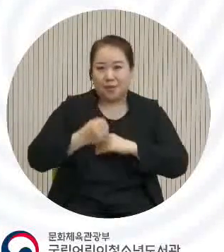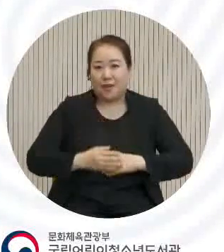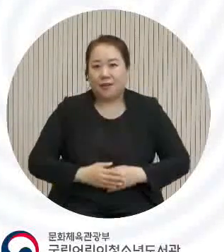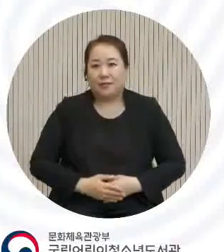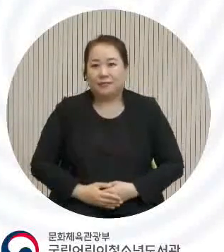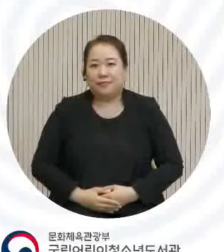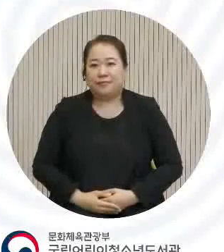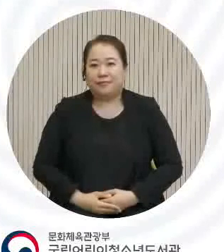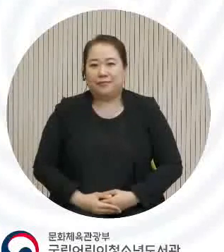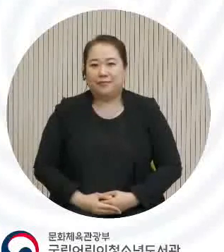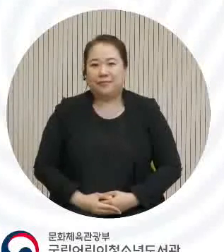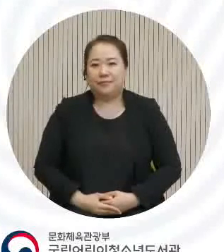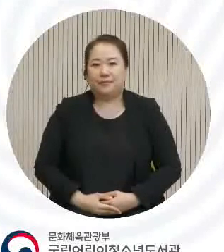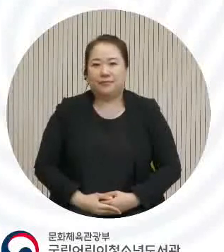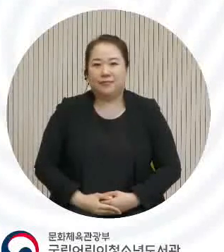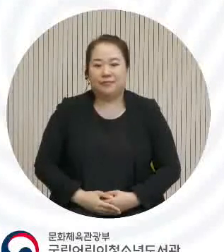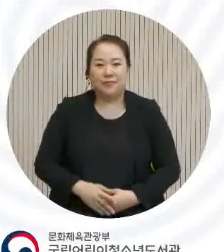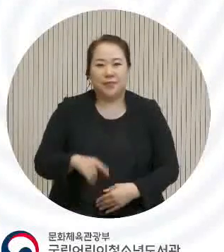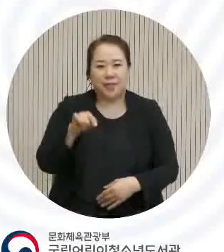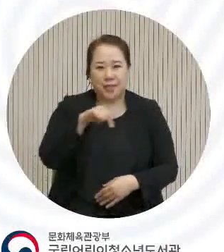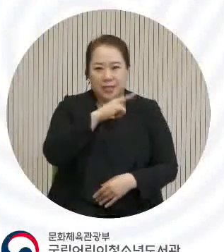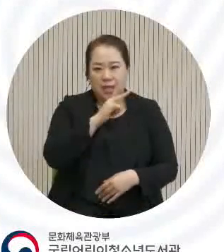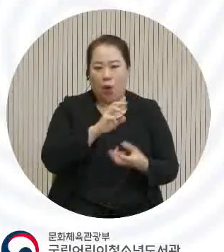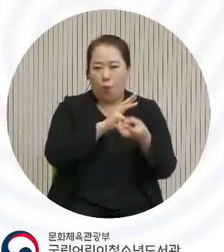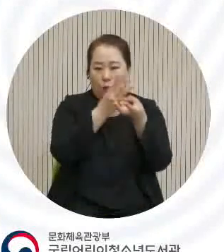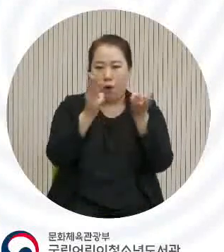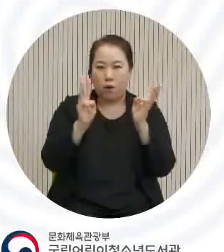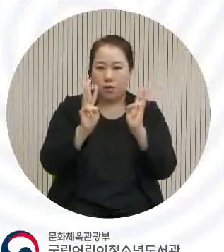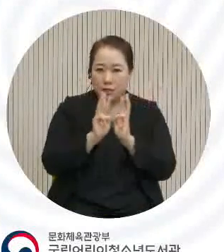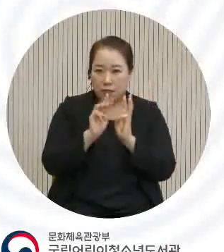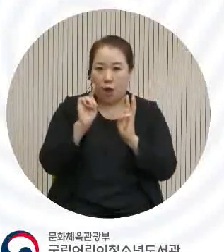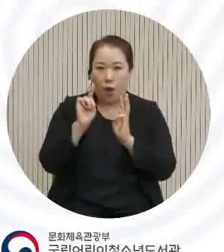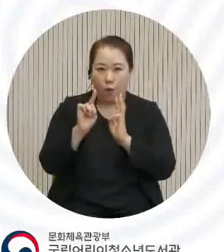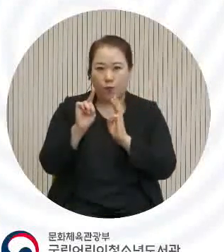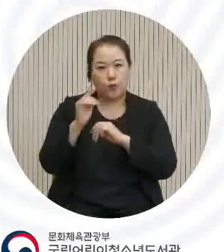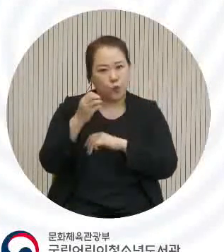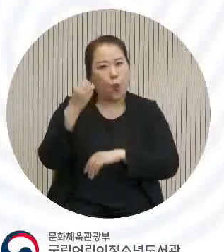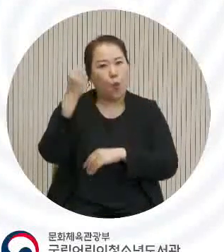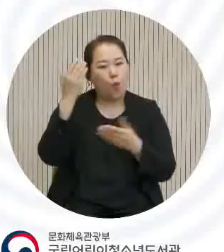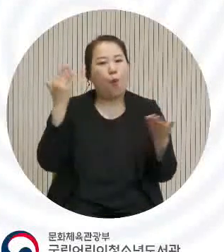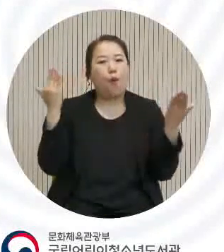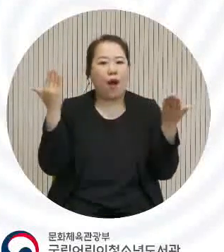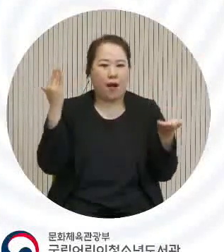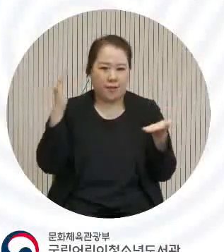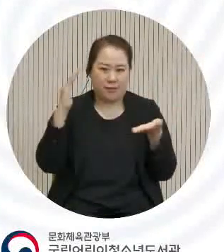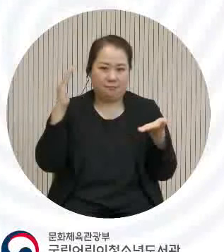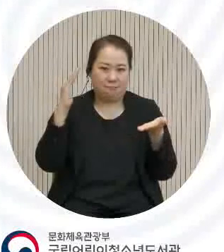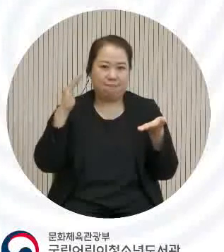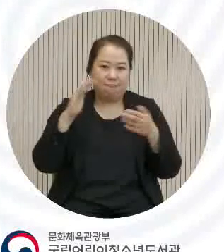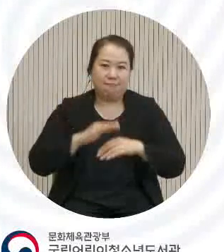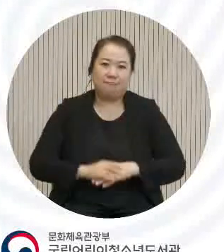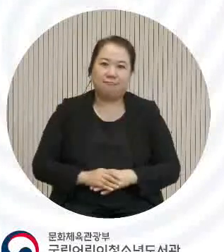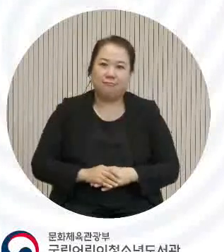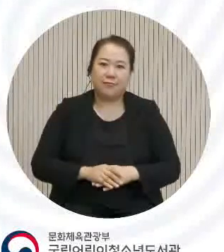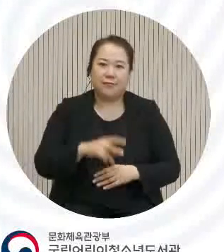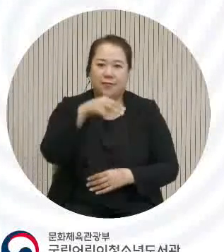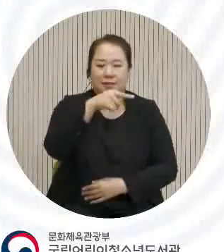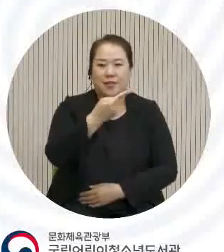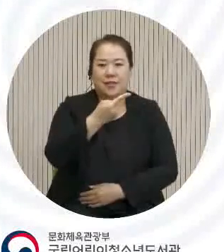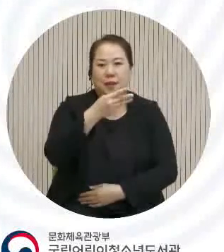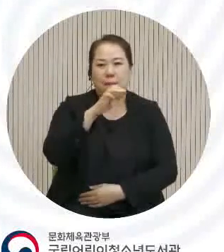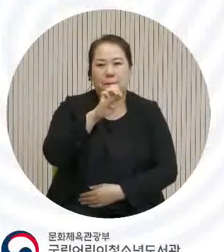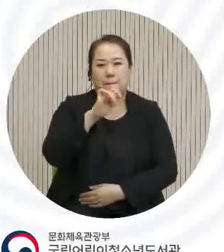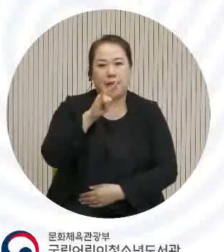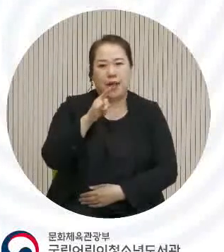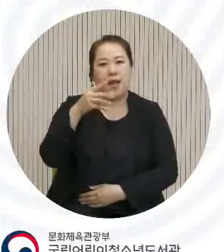Another coding workshop for a bit older children catching words with sparrows uses sparrow robots.